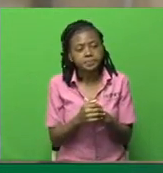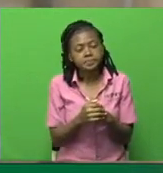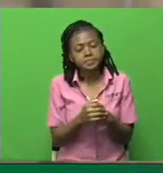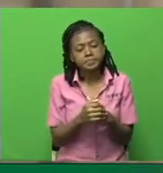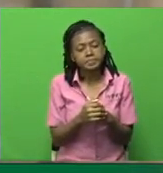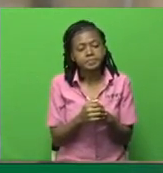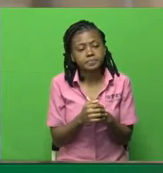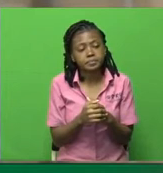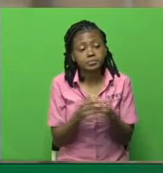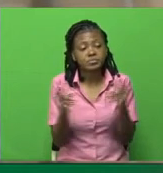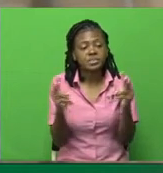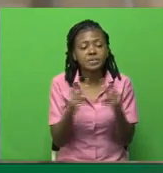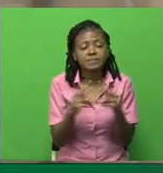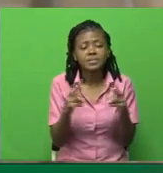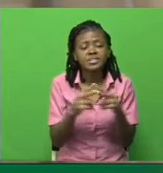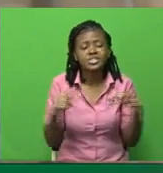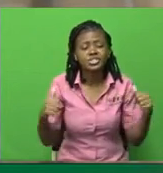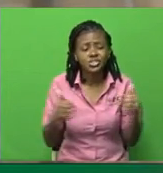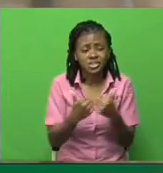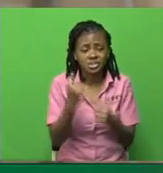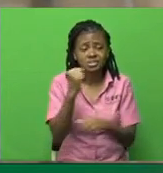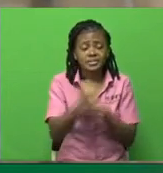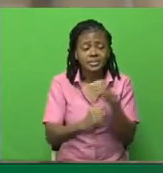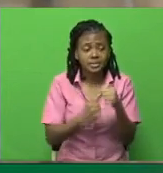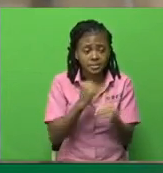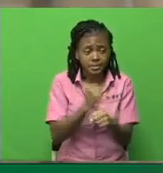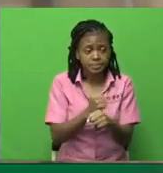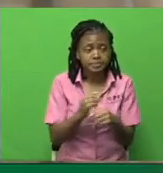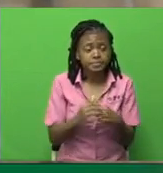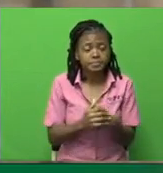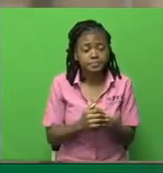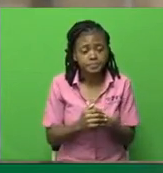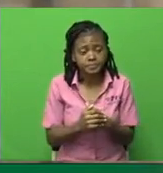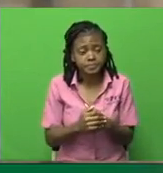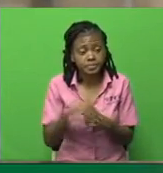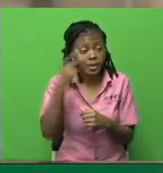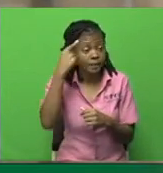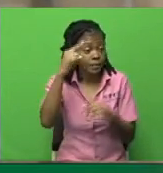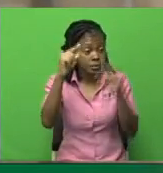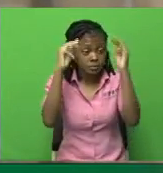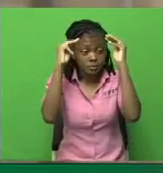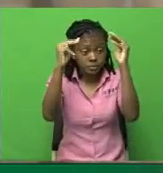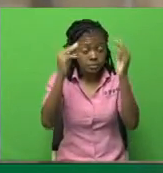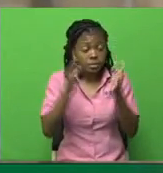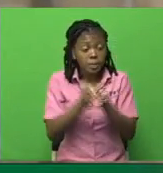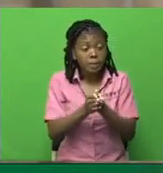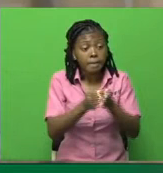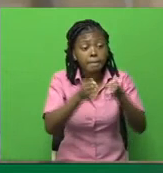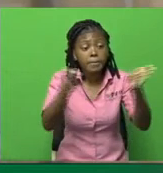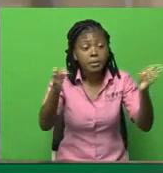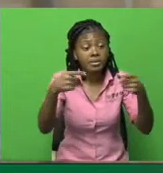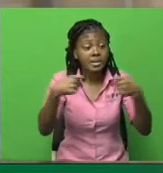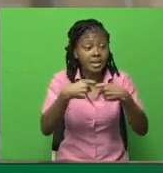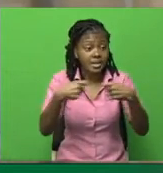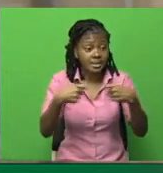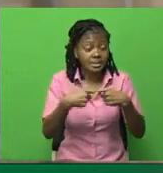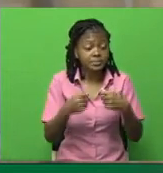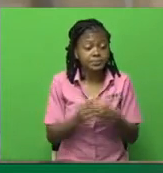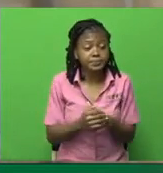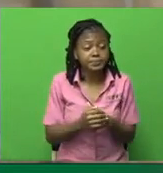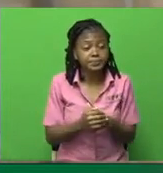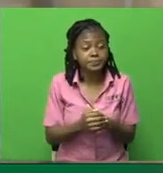year a challenging period for the ministry of Public Utilities the public utilities